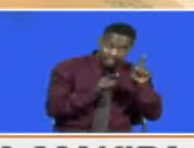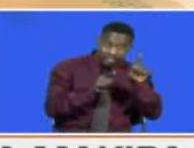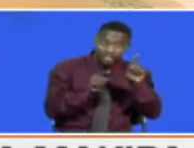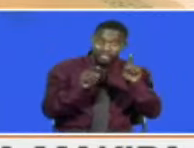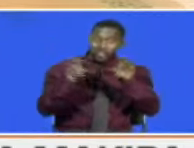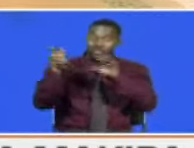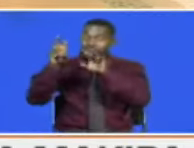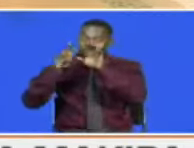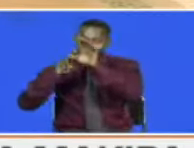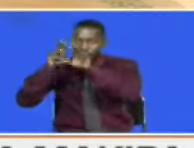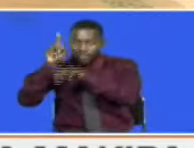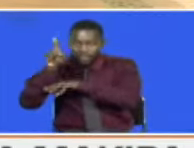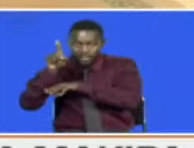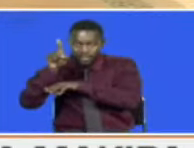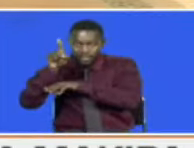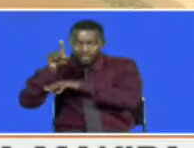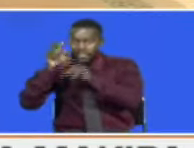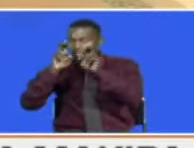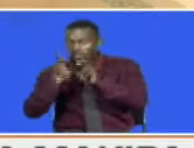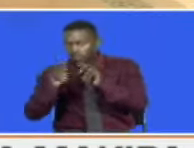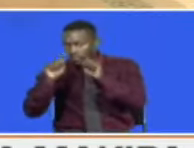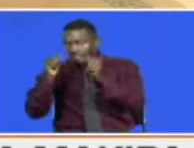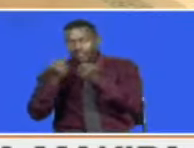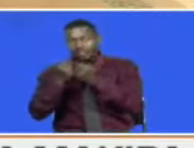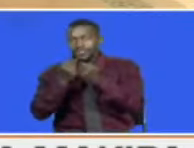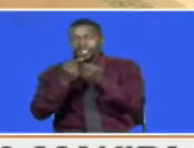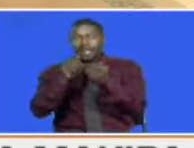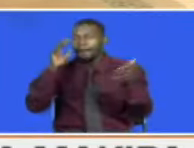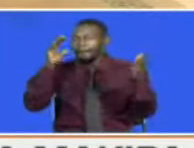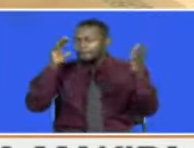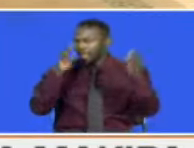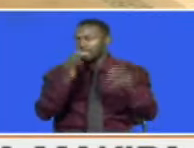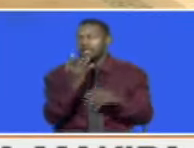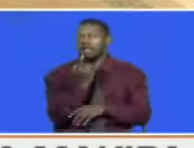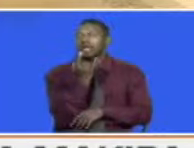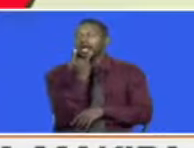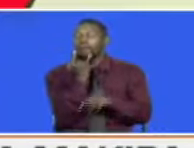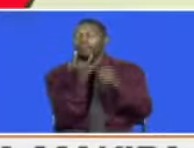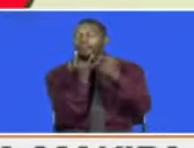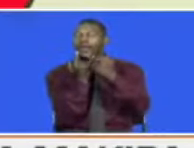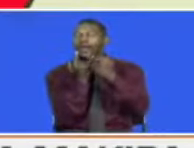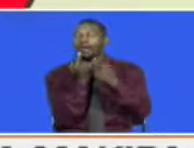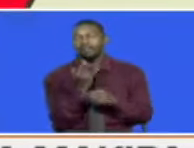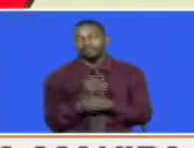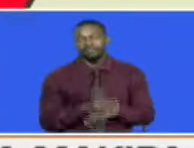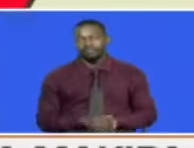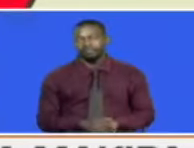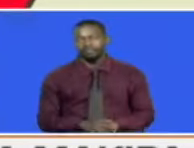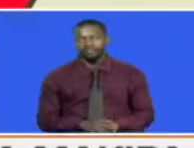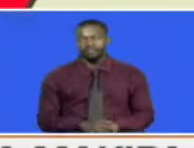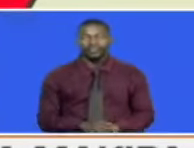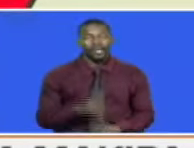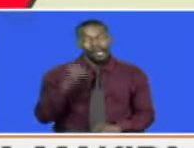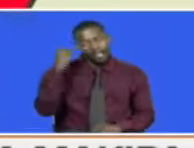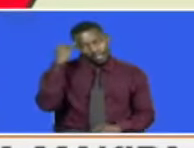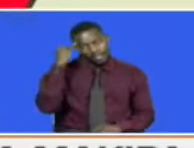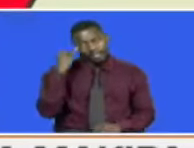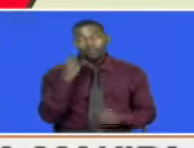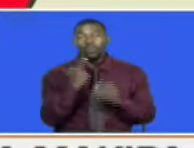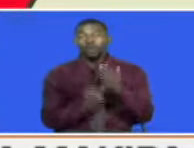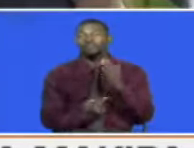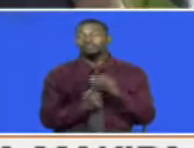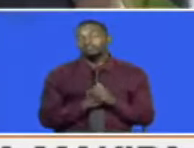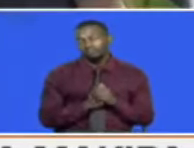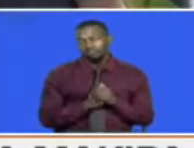teams is a gap. And this gap is what we try to cover here. The idea was to look for